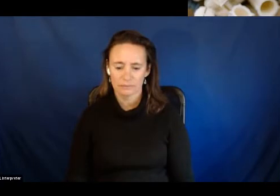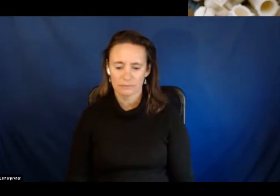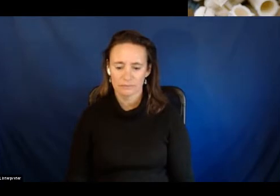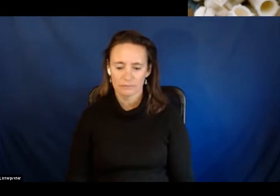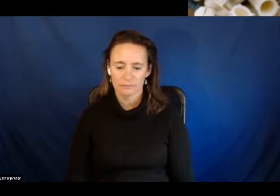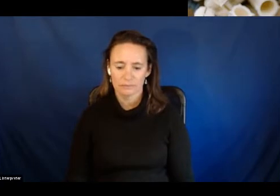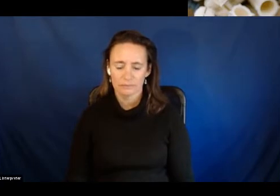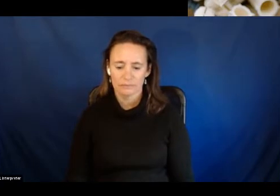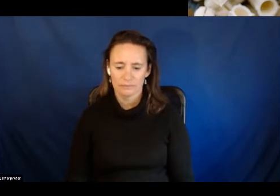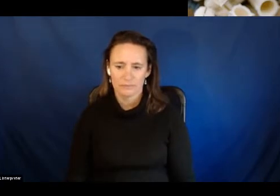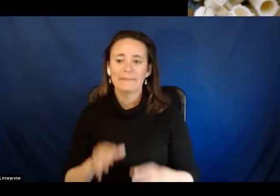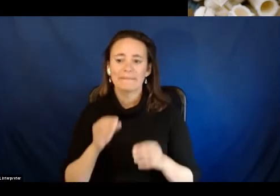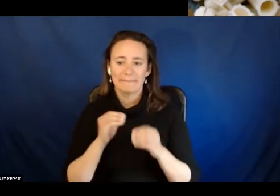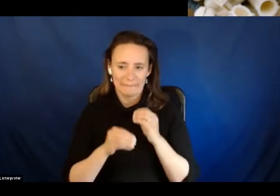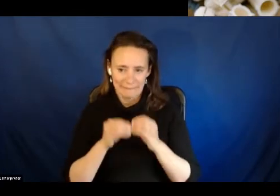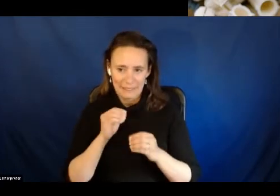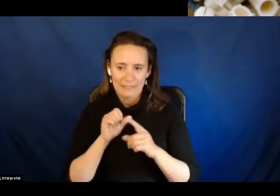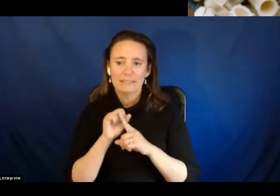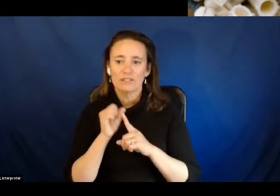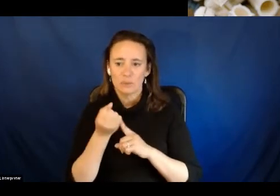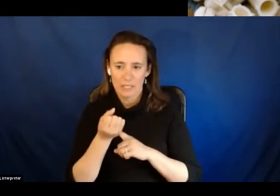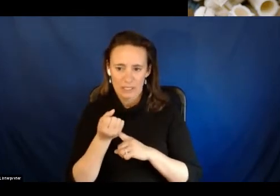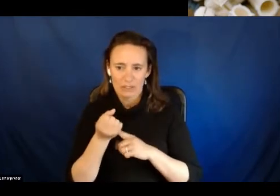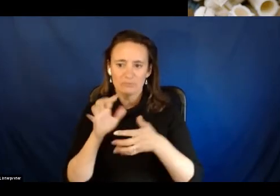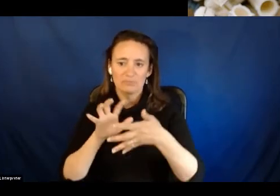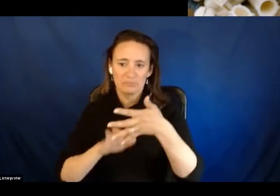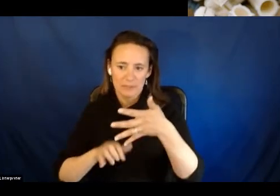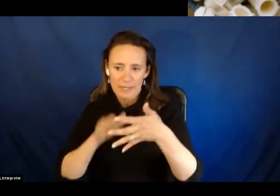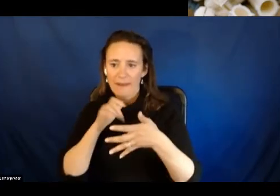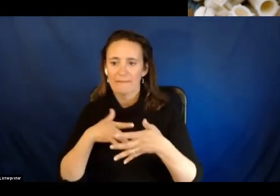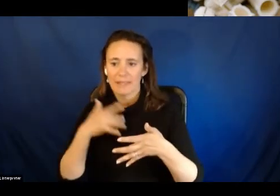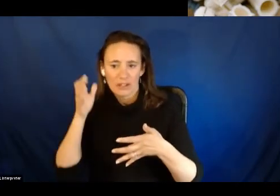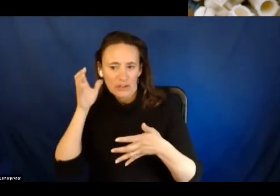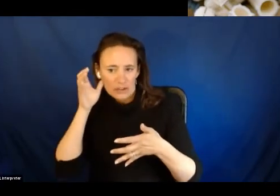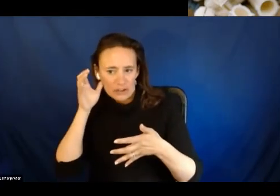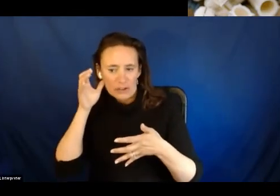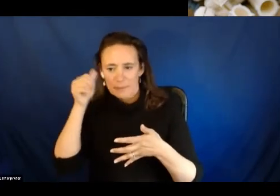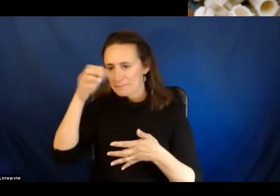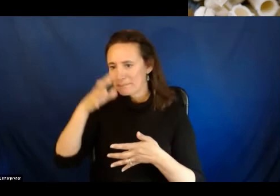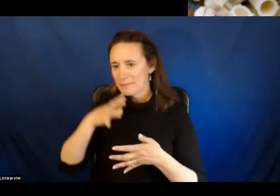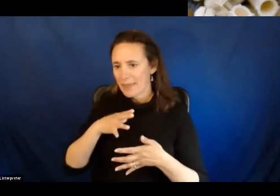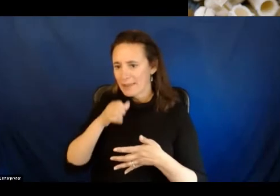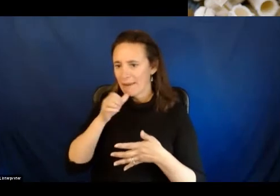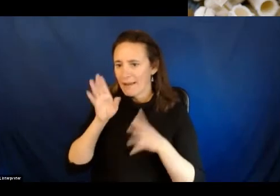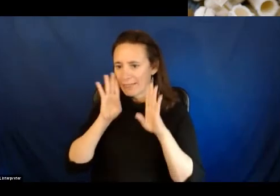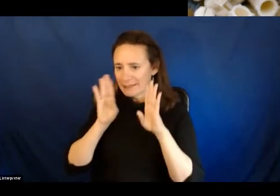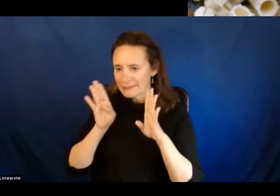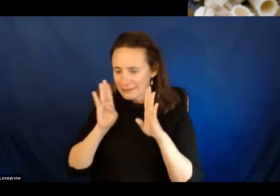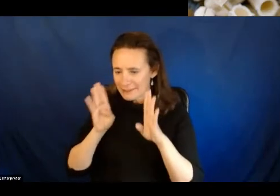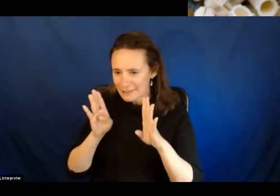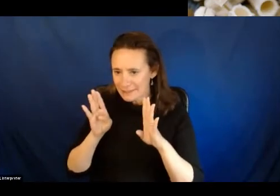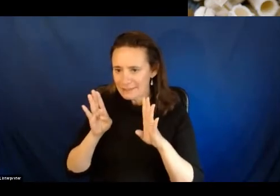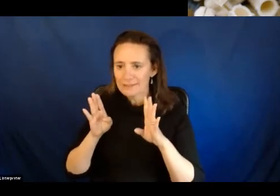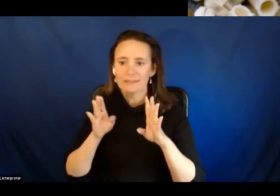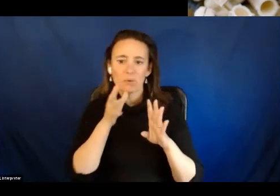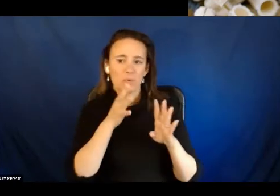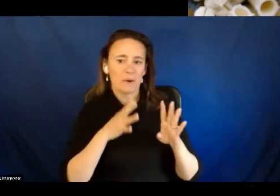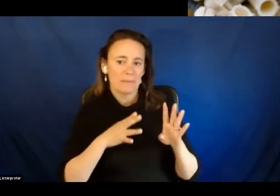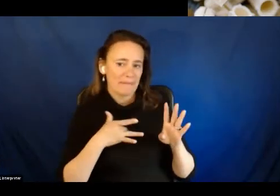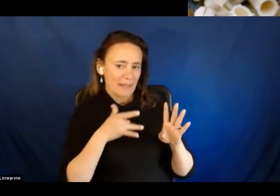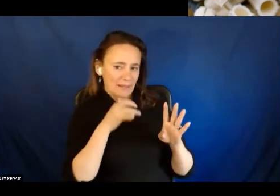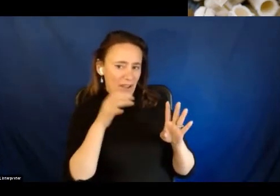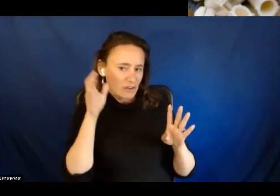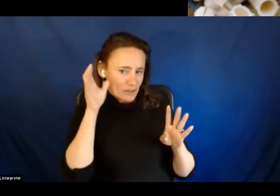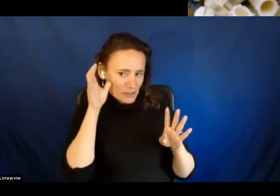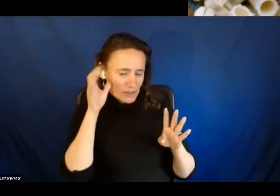Trying to fix the situation instead of hearing her. She wasn't feeling heard. He wasn't listening. The person felt unheard. He wasn't